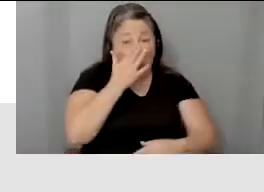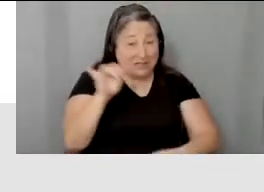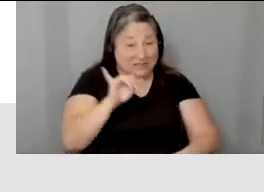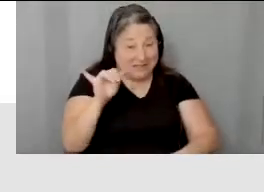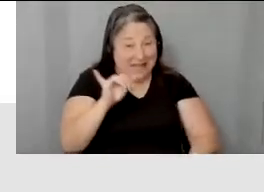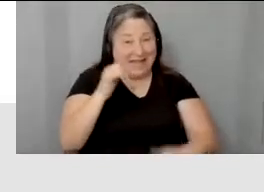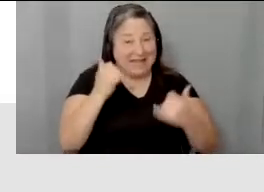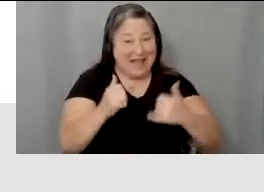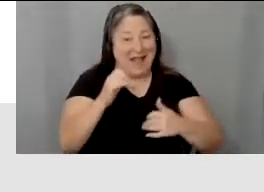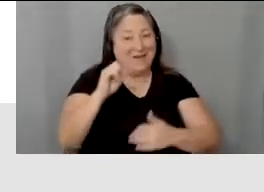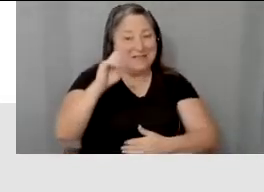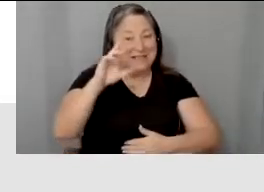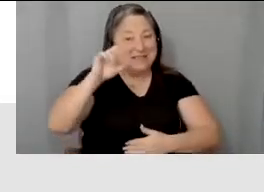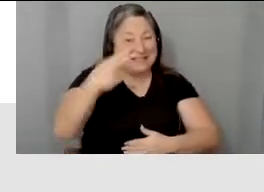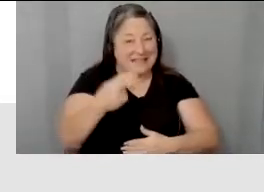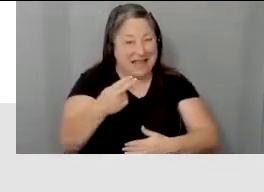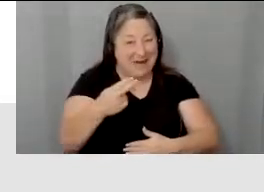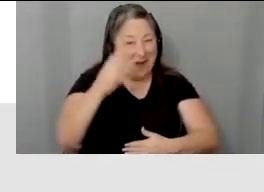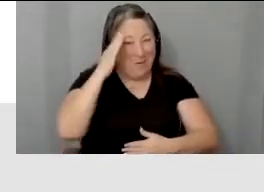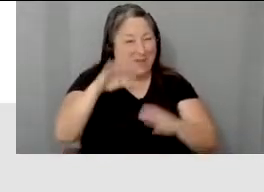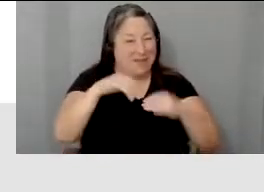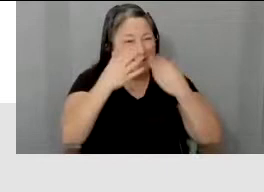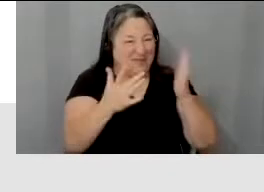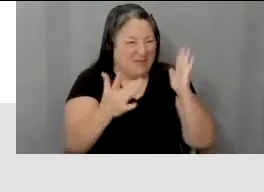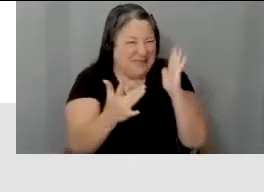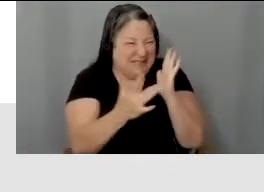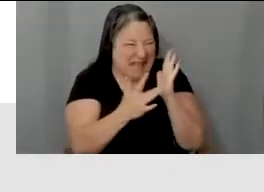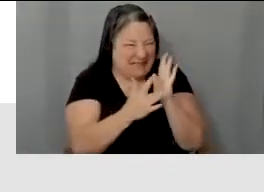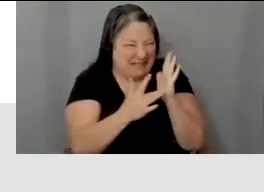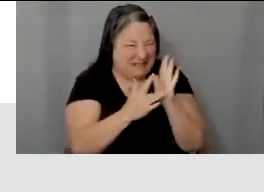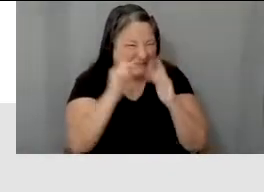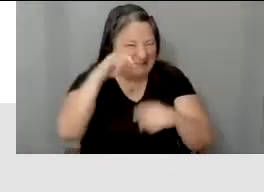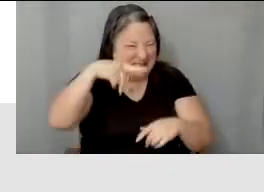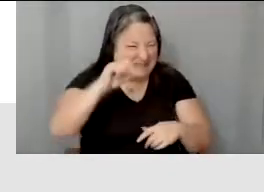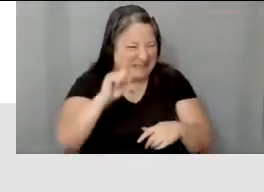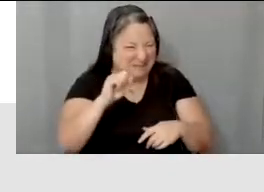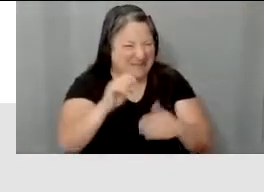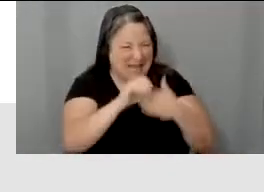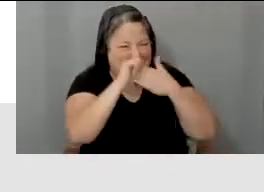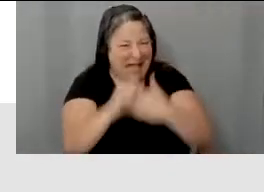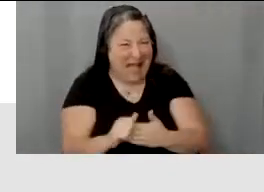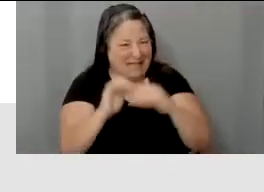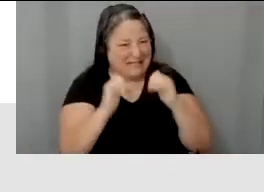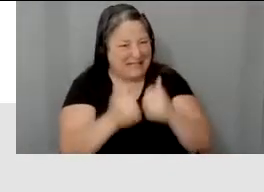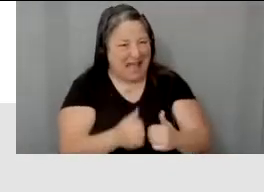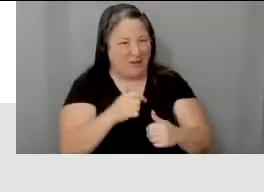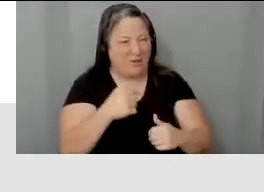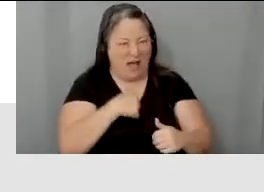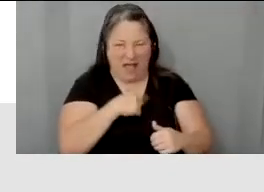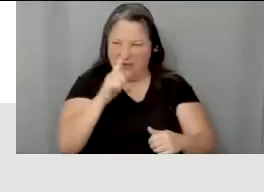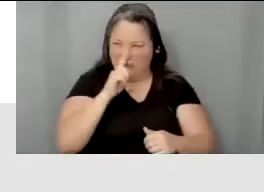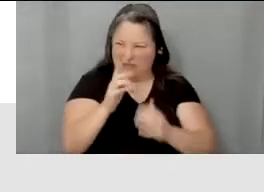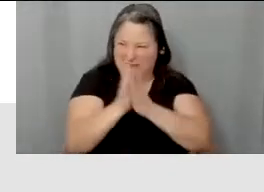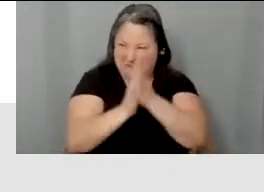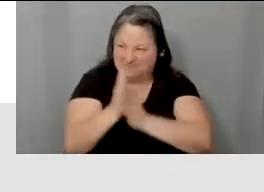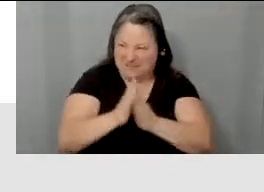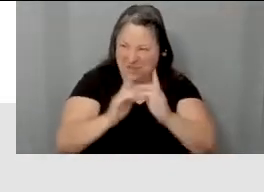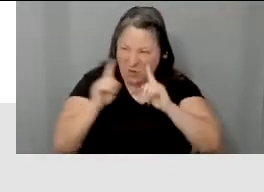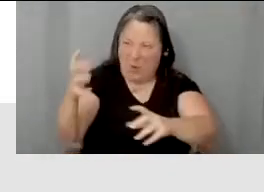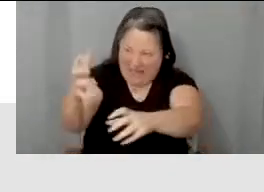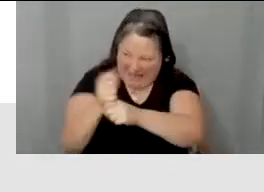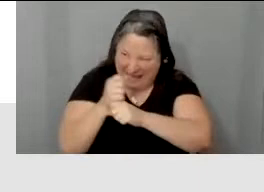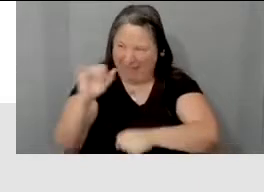sort of give you some technical tips and guidance about how do you really go and get that job.